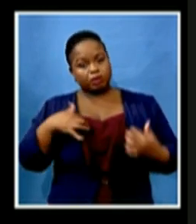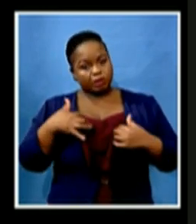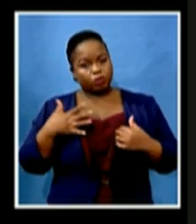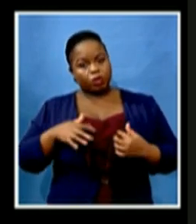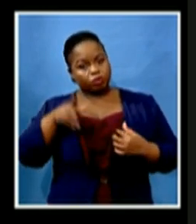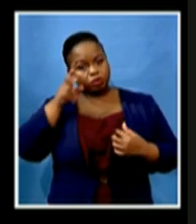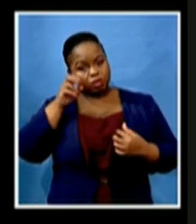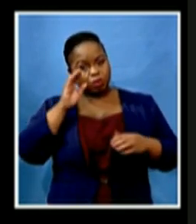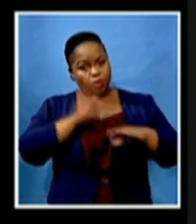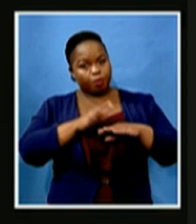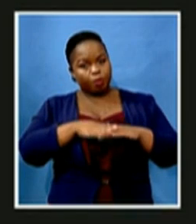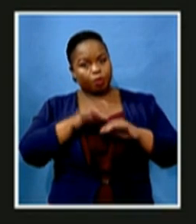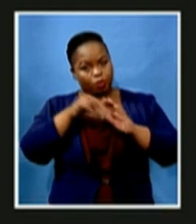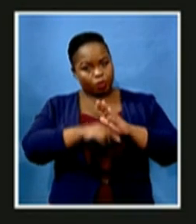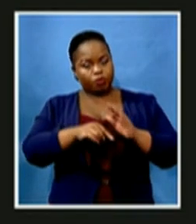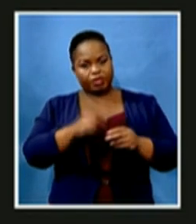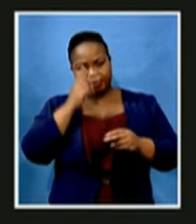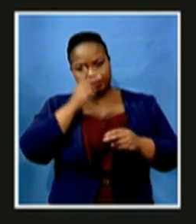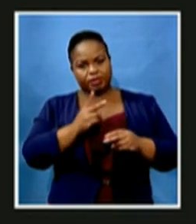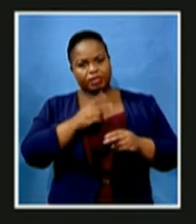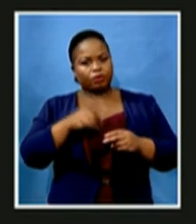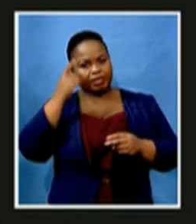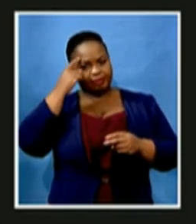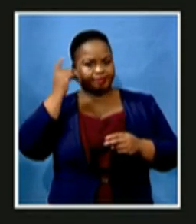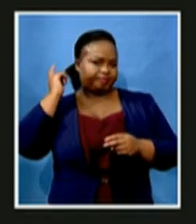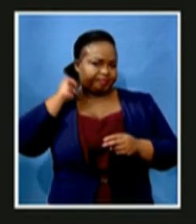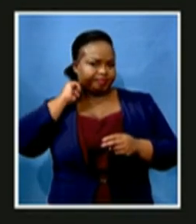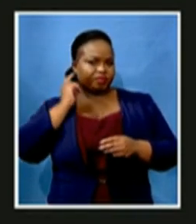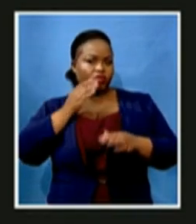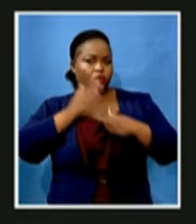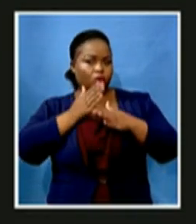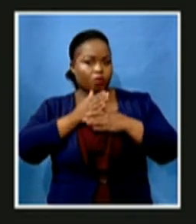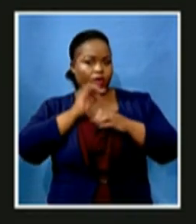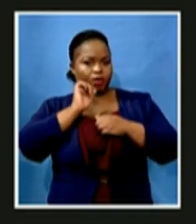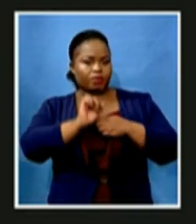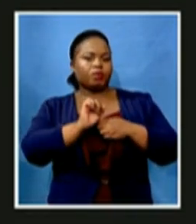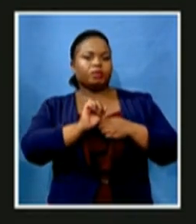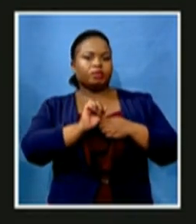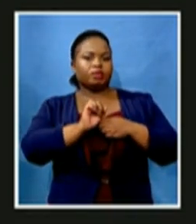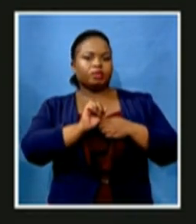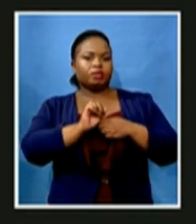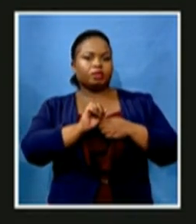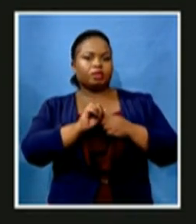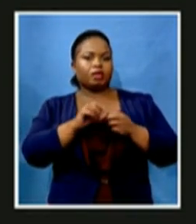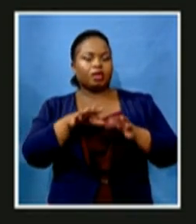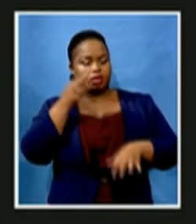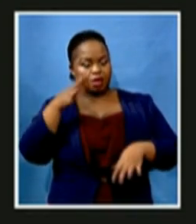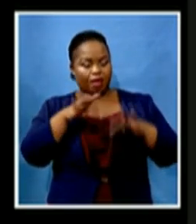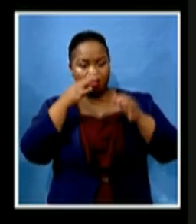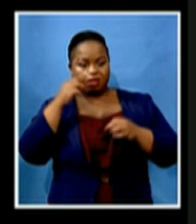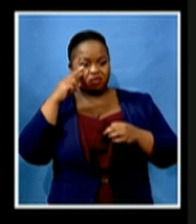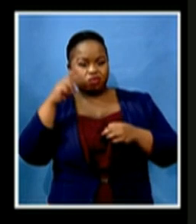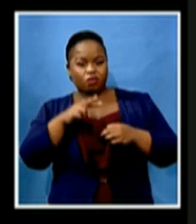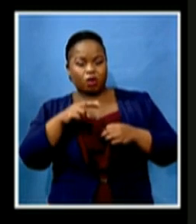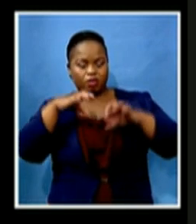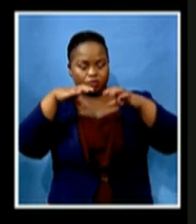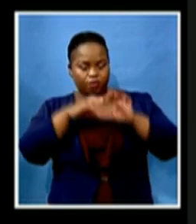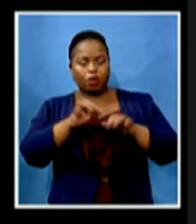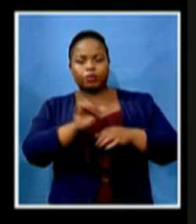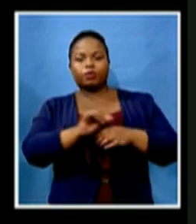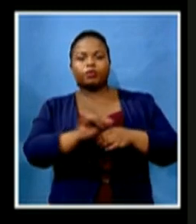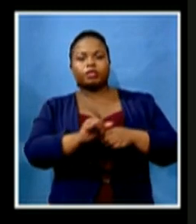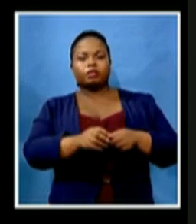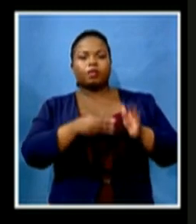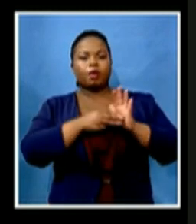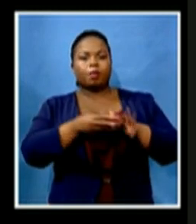of the work you've done and the angle that you've looked at in terms of the modeling so that it can inform our policy and planning